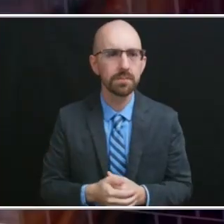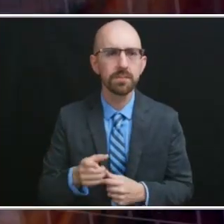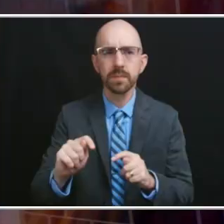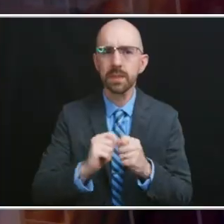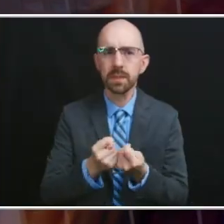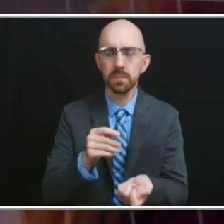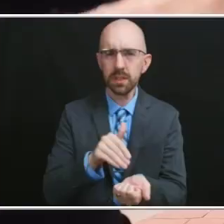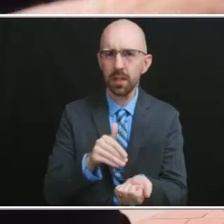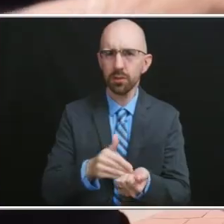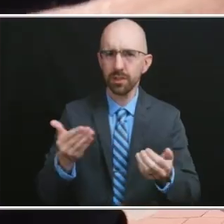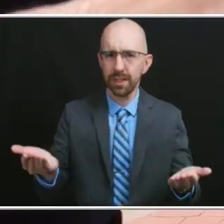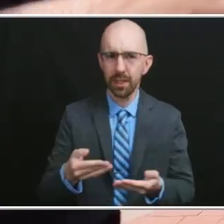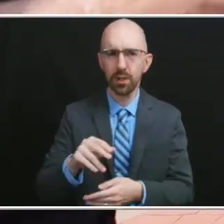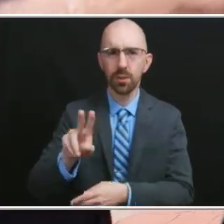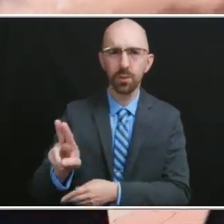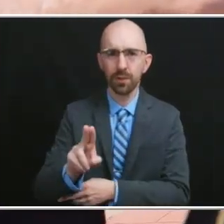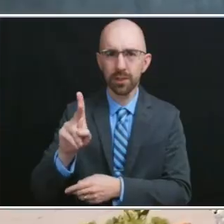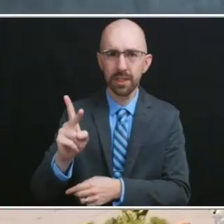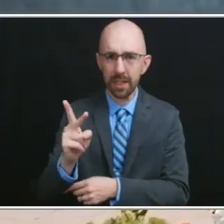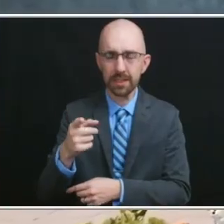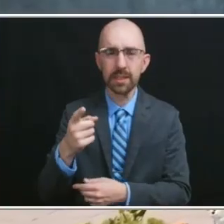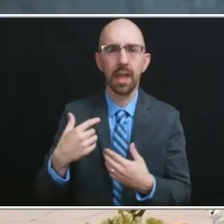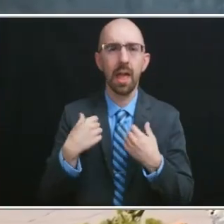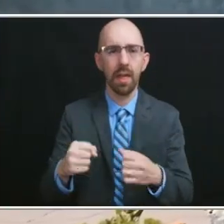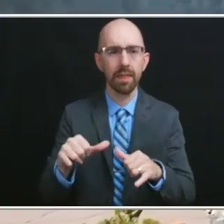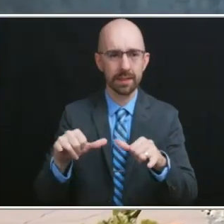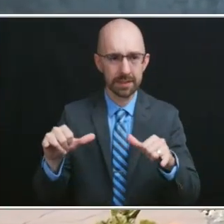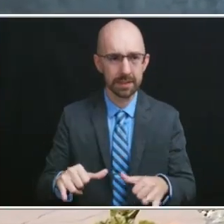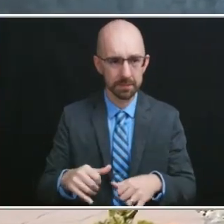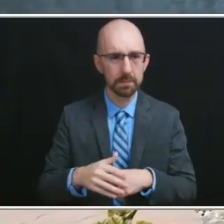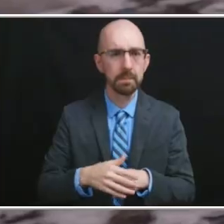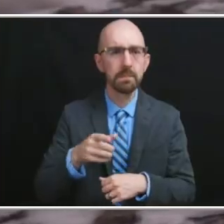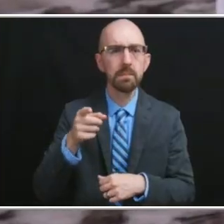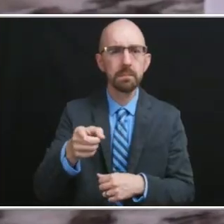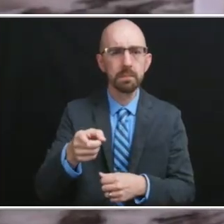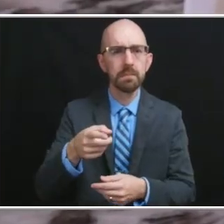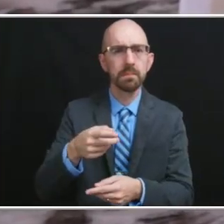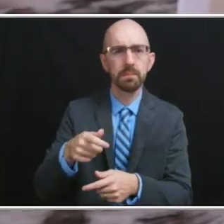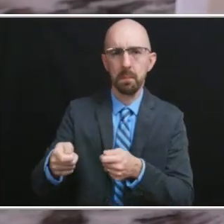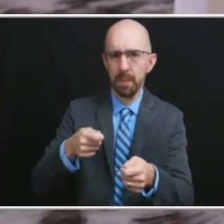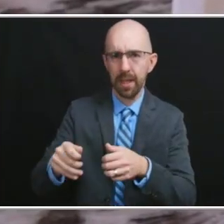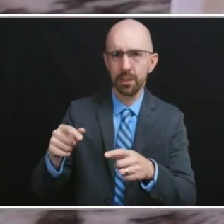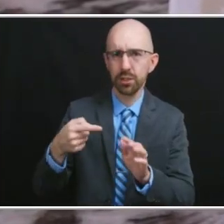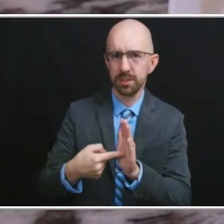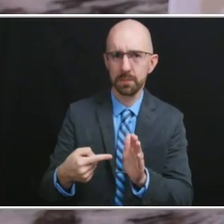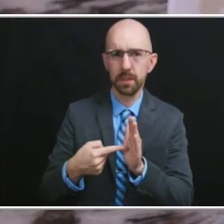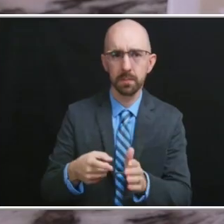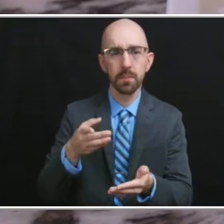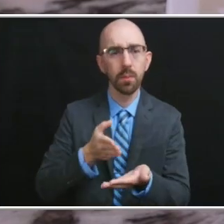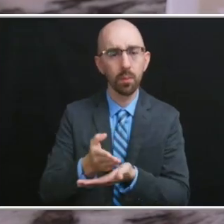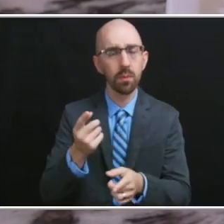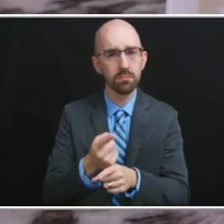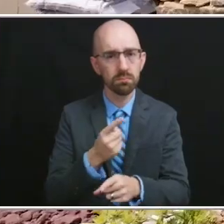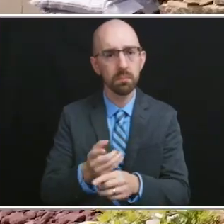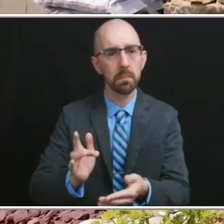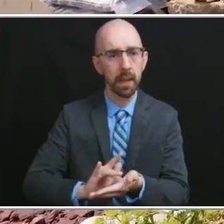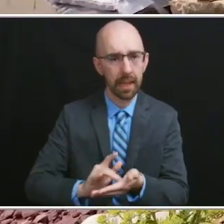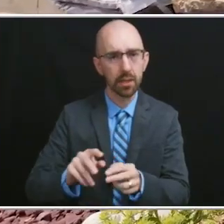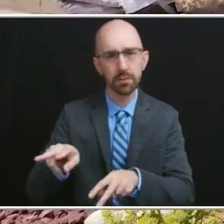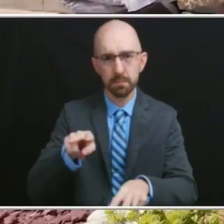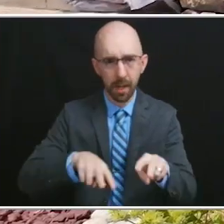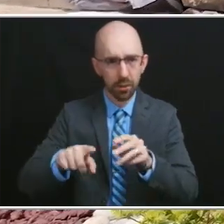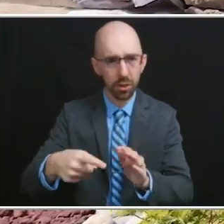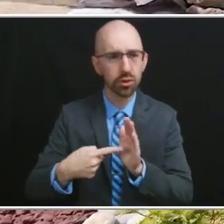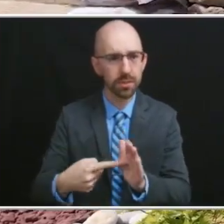System helped Jane manage her symptoms over the years. Through proper medications and monitoring of symptoms, Jane